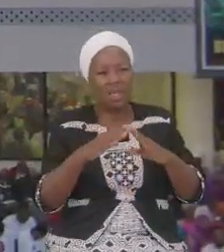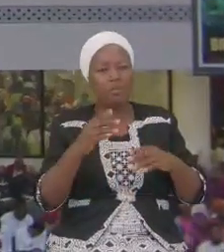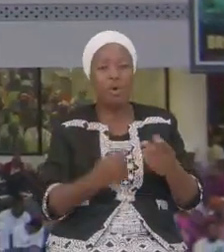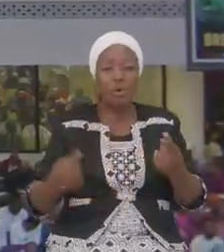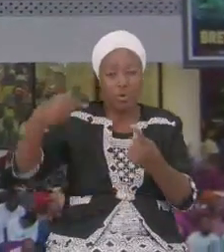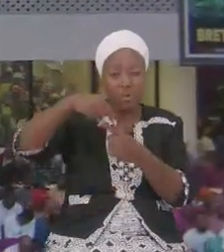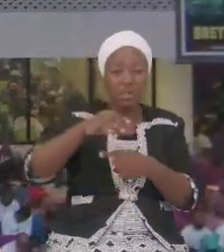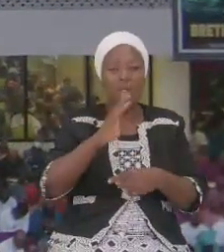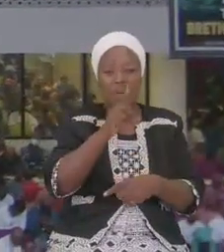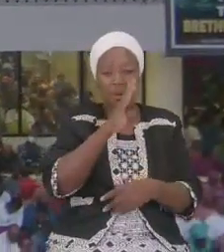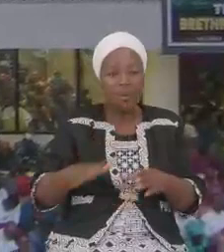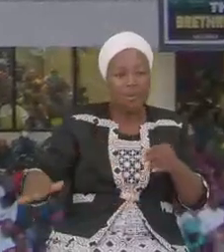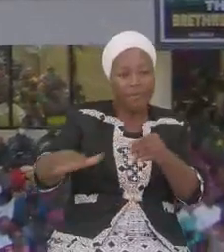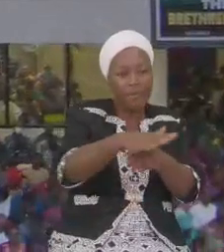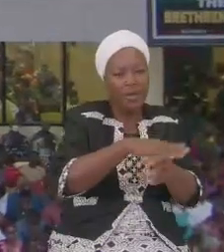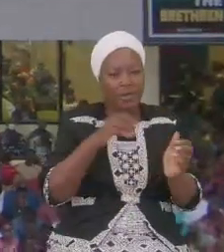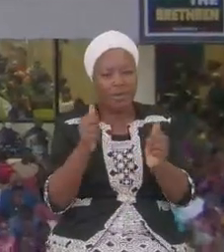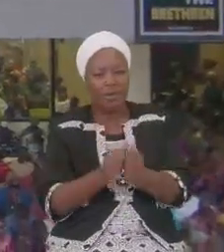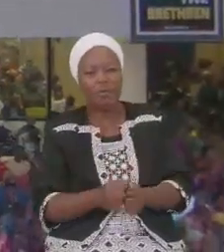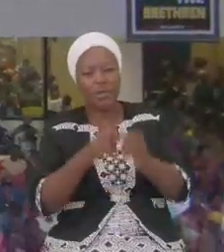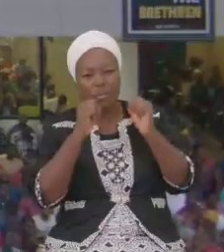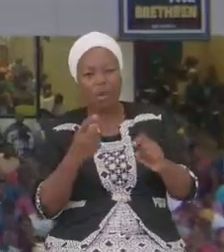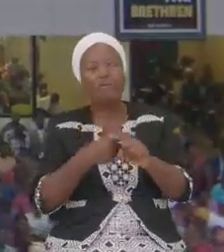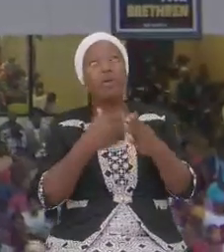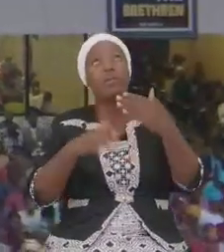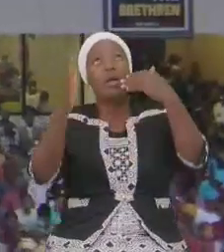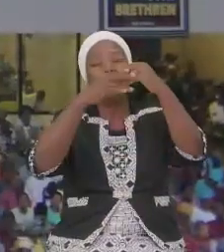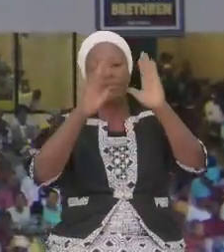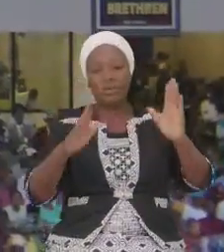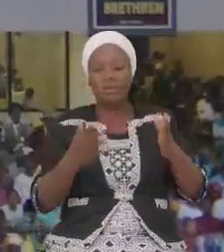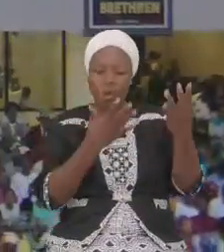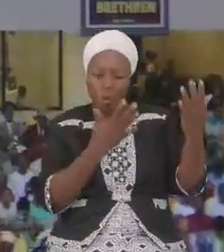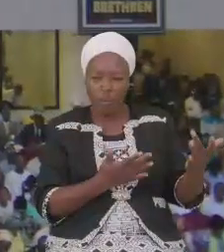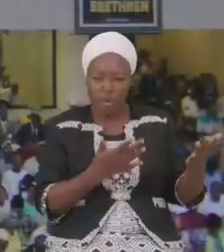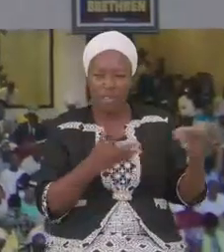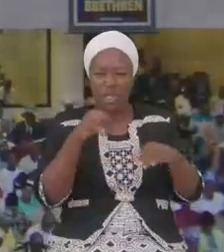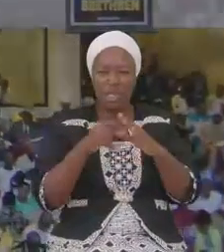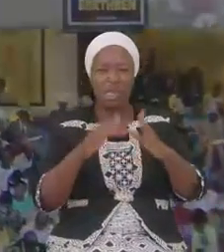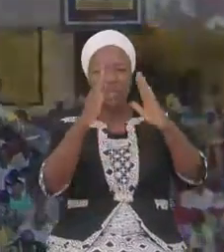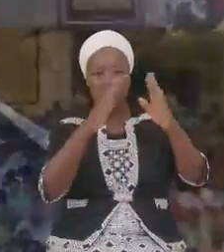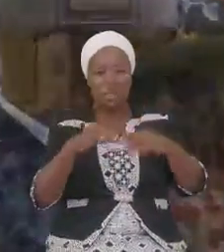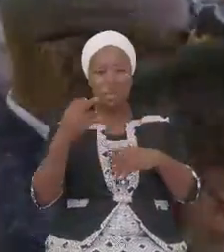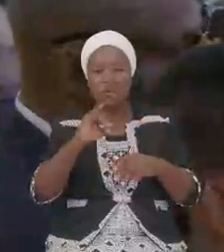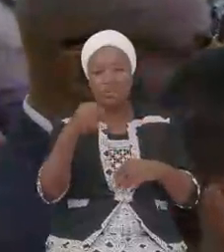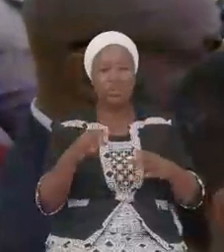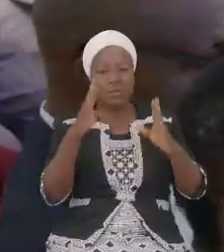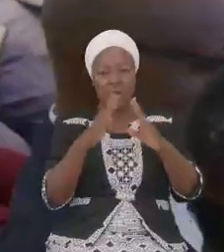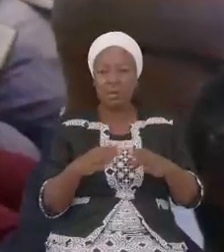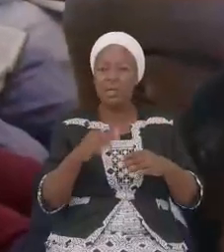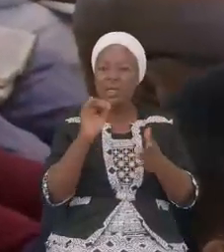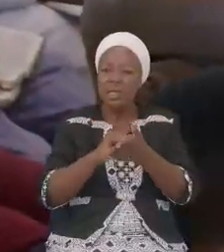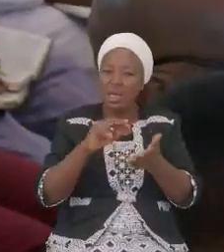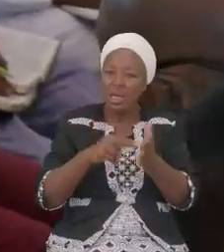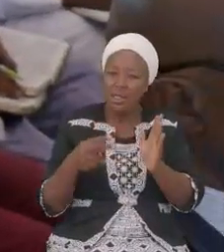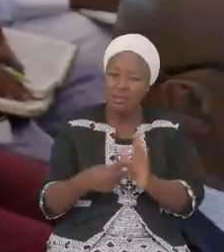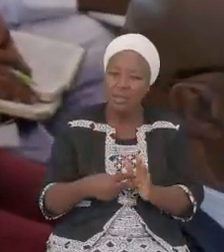ye be endued with power from on high. Tarry in the city of Jerusalem. That means in your